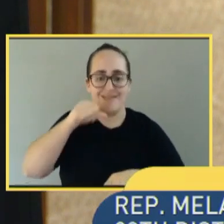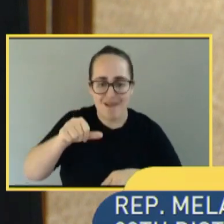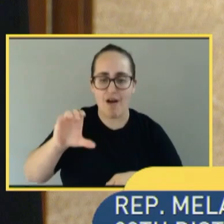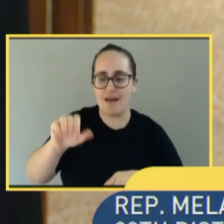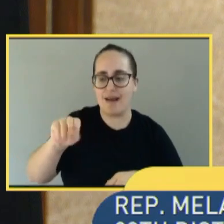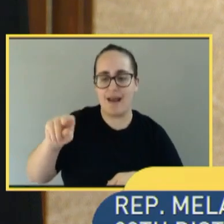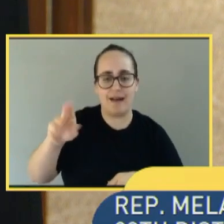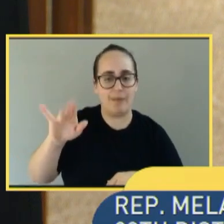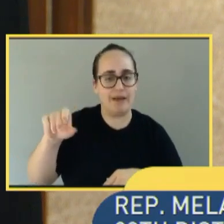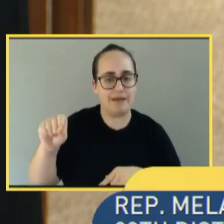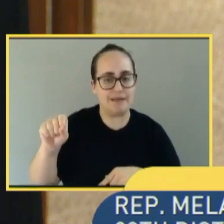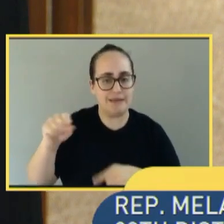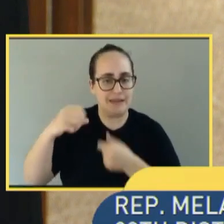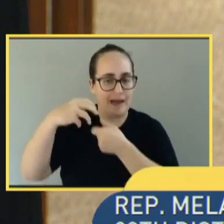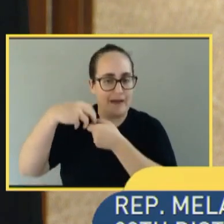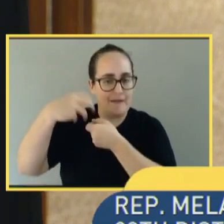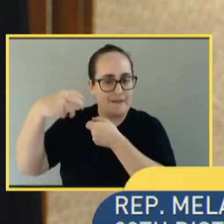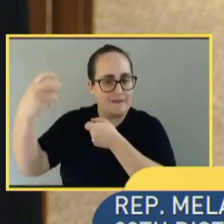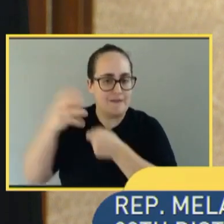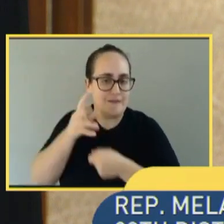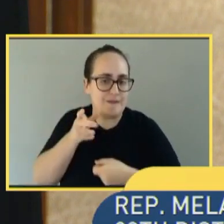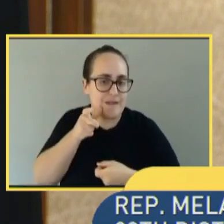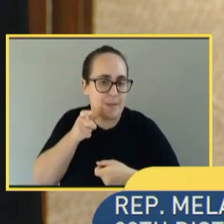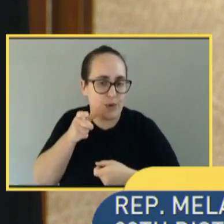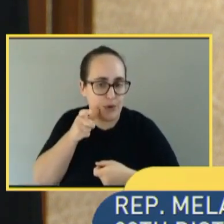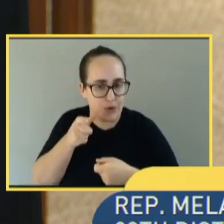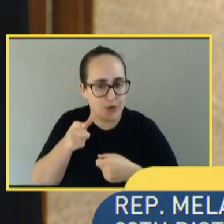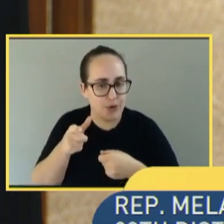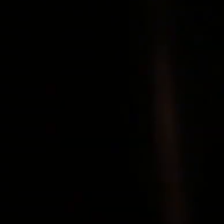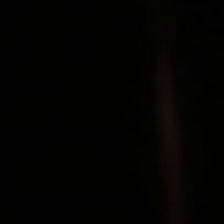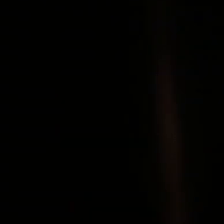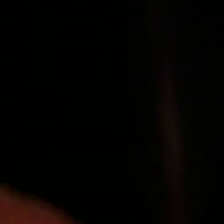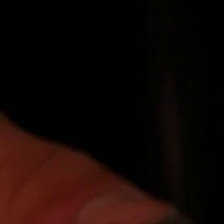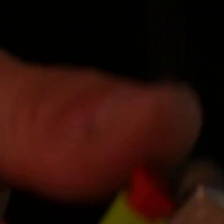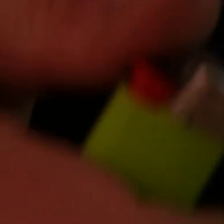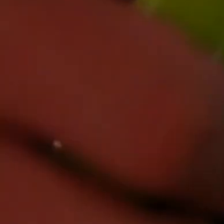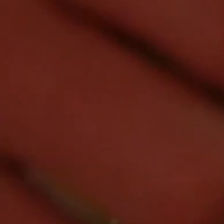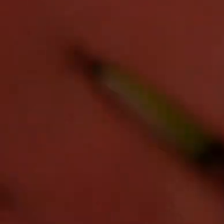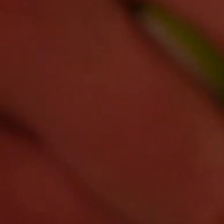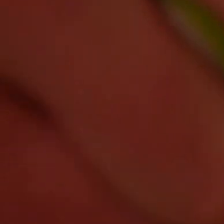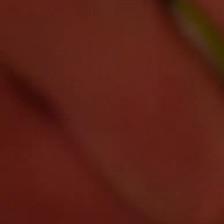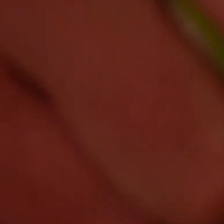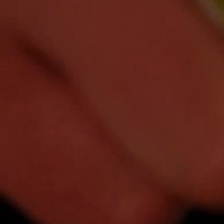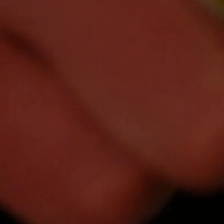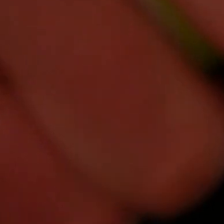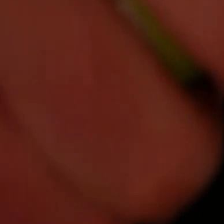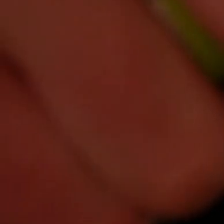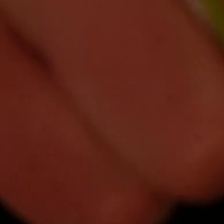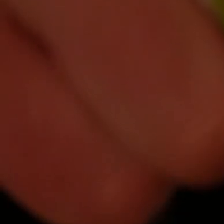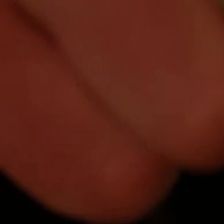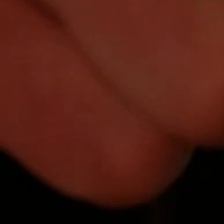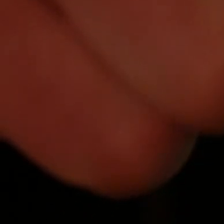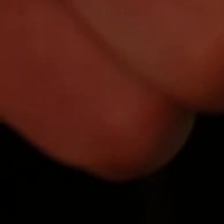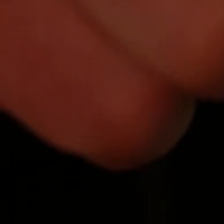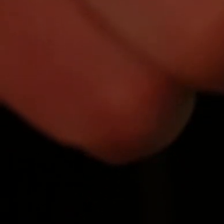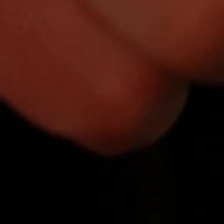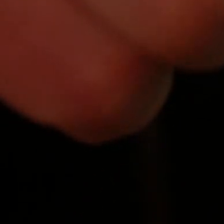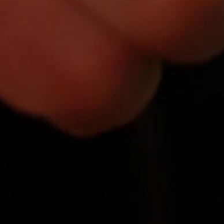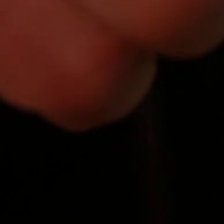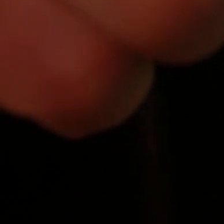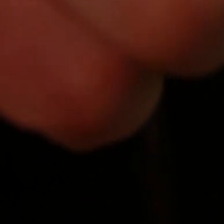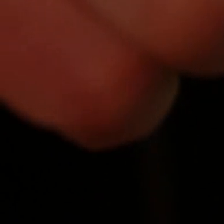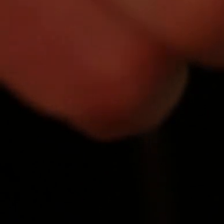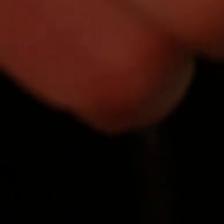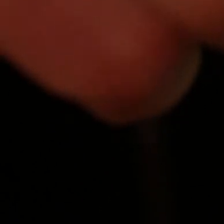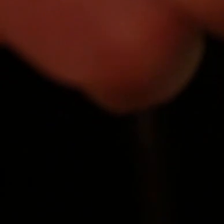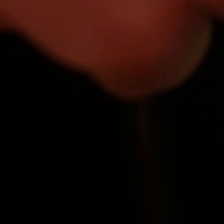for small businesses and social equity applicants. Proponents say it would provide a safe, designated, and controlled